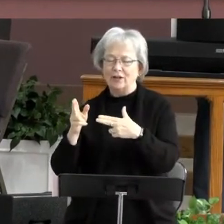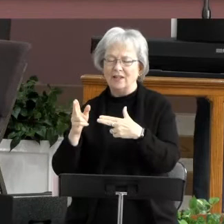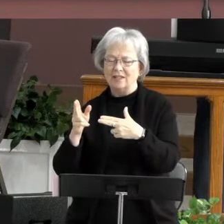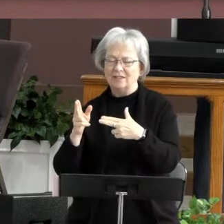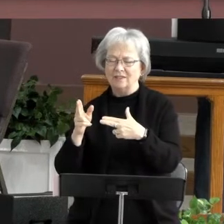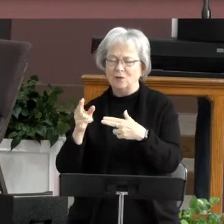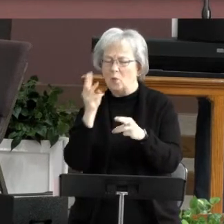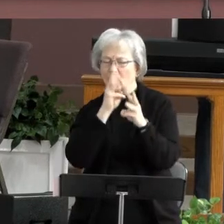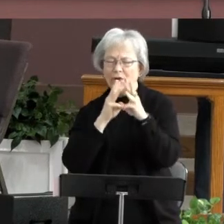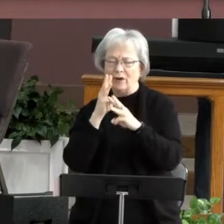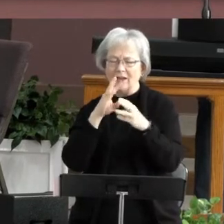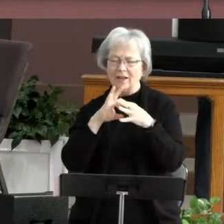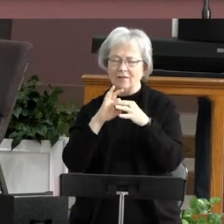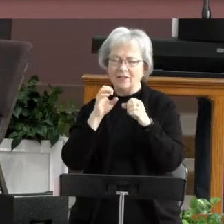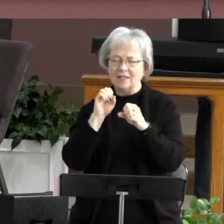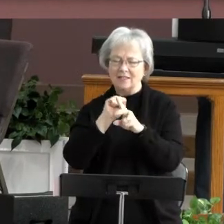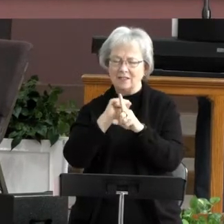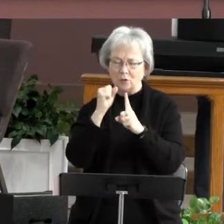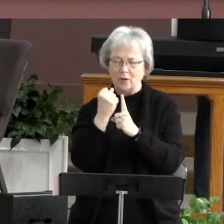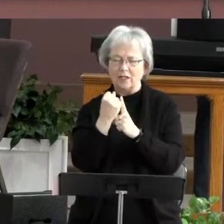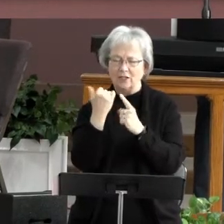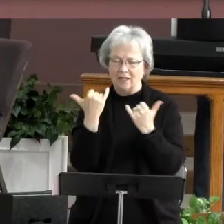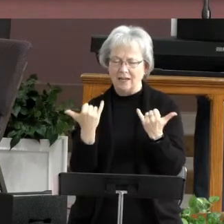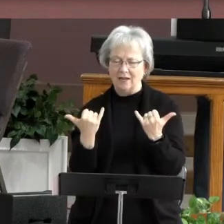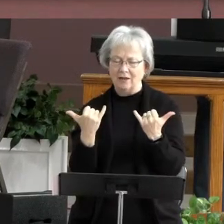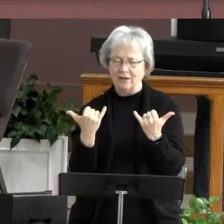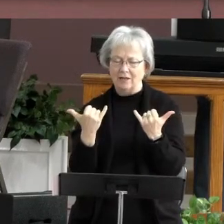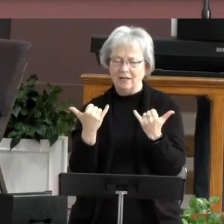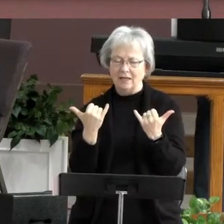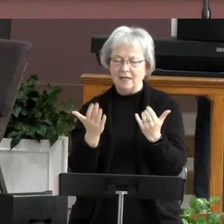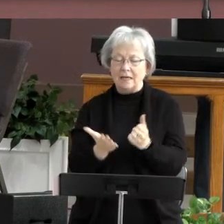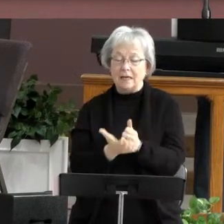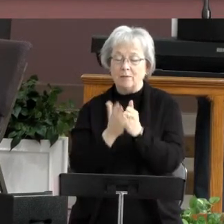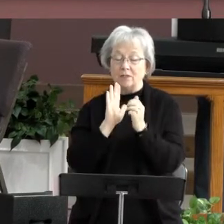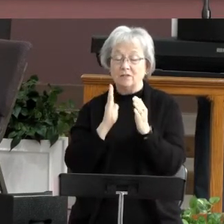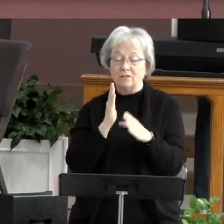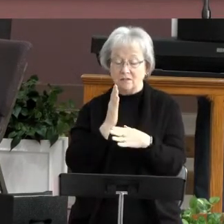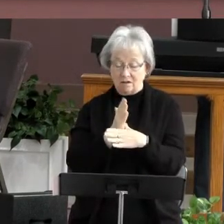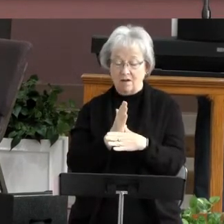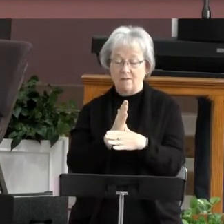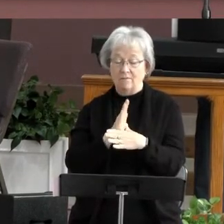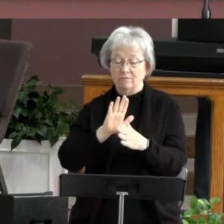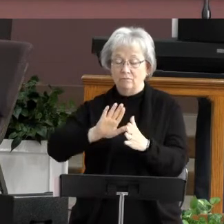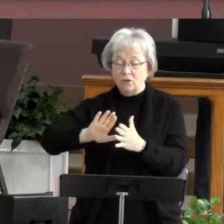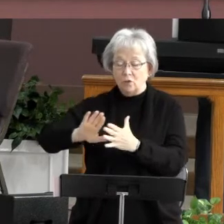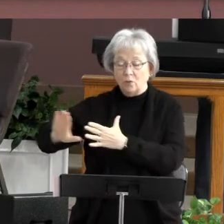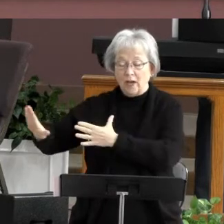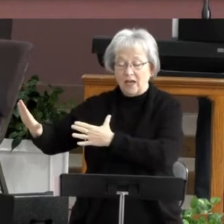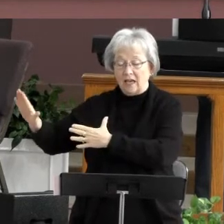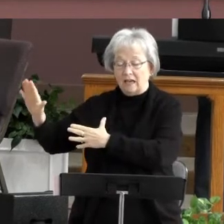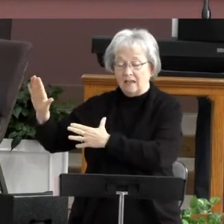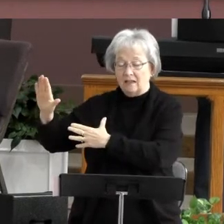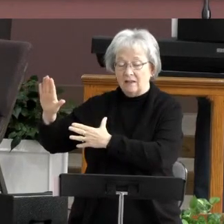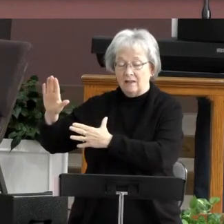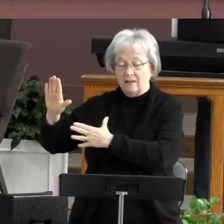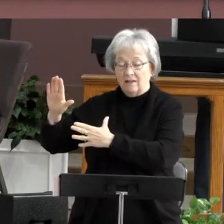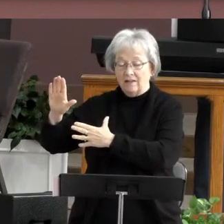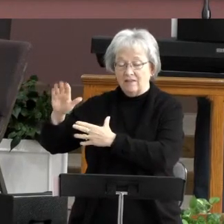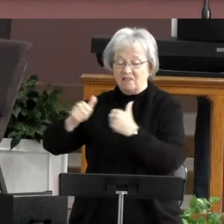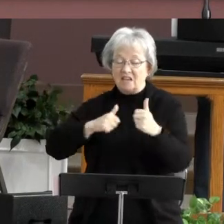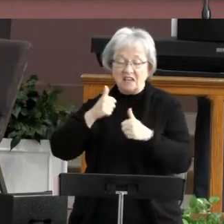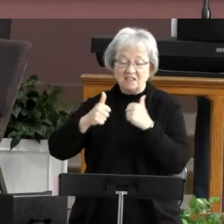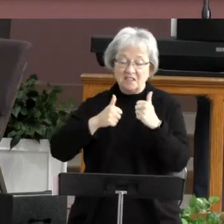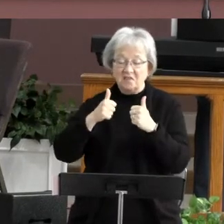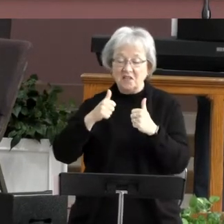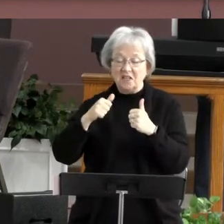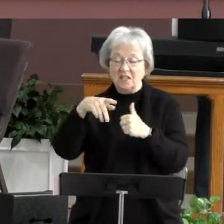that we're living in. Help us to just stop and put distractions aside. Help us to set aside the projects and the activities right